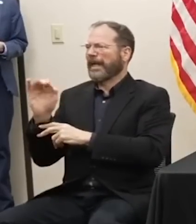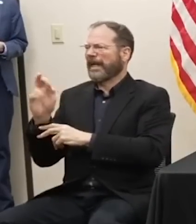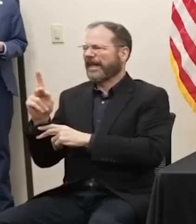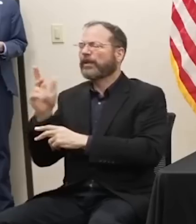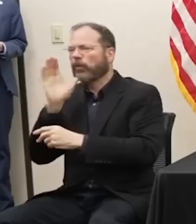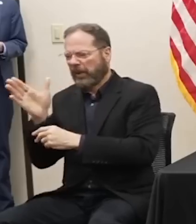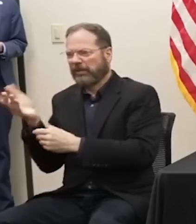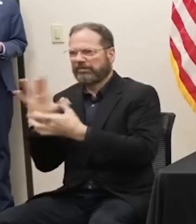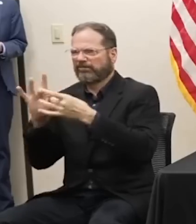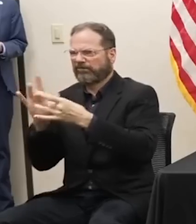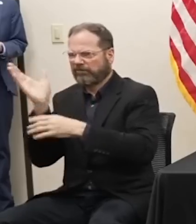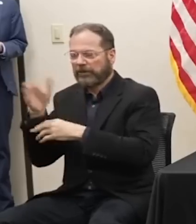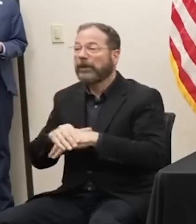shortly.